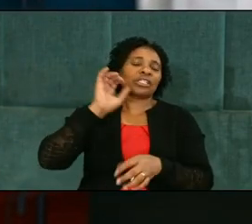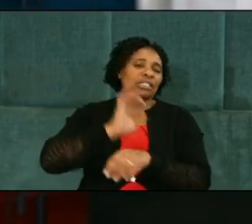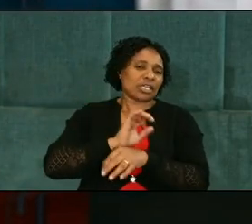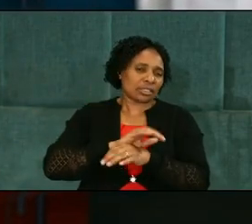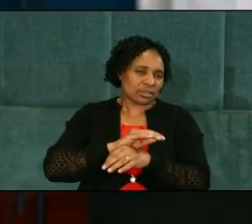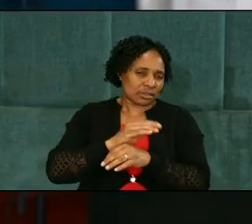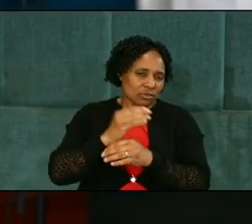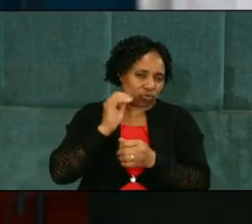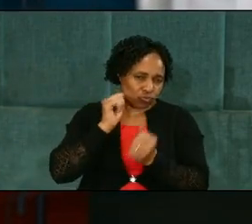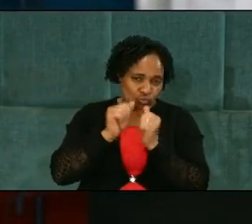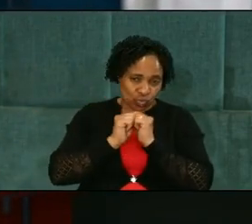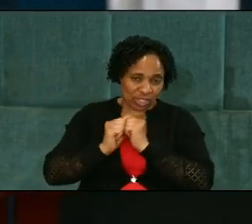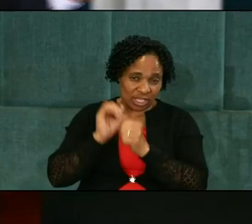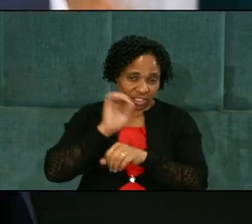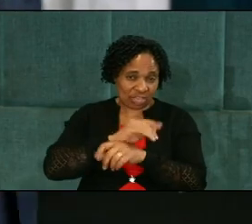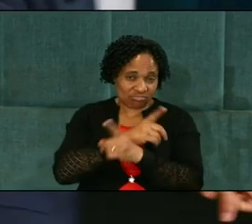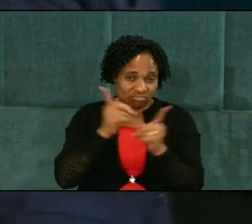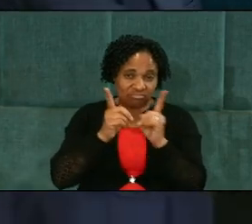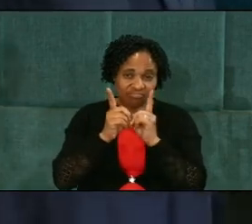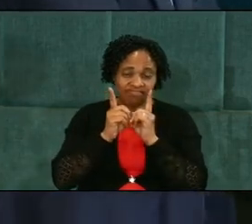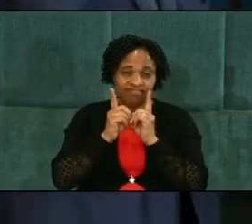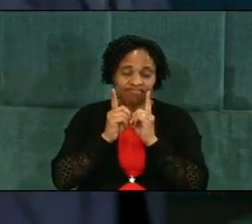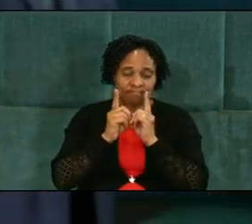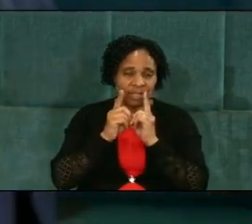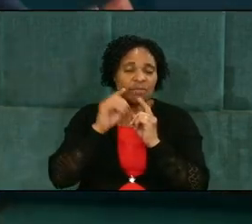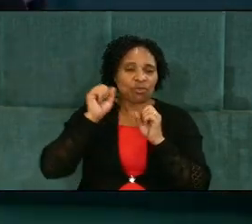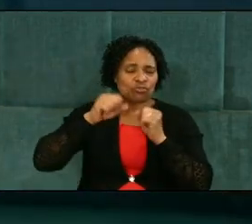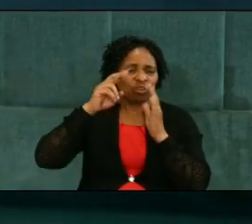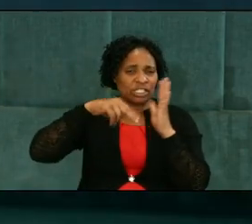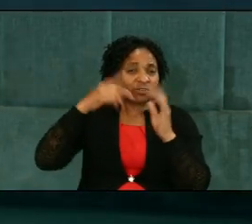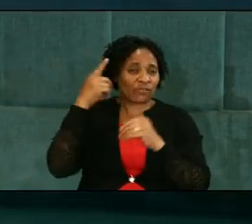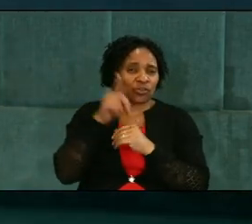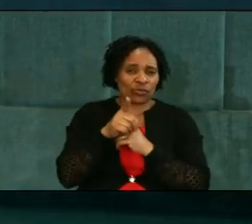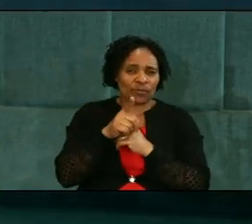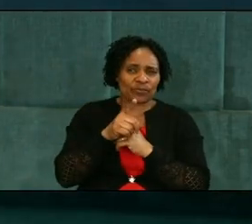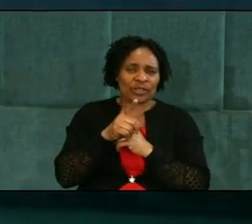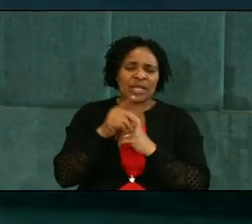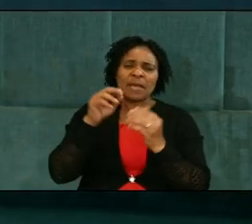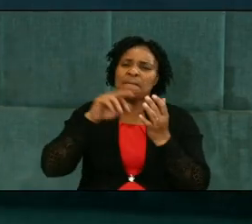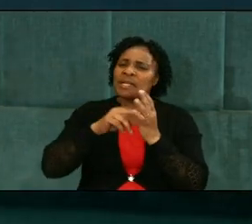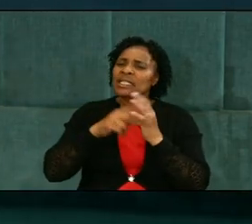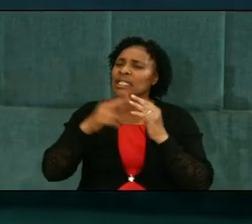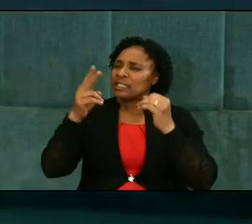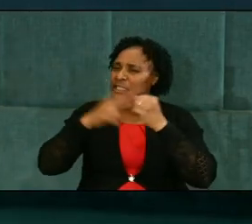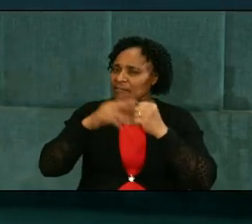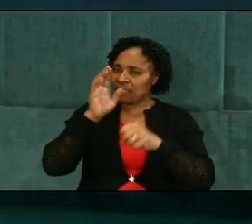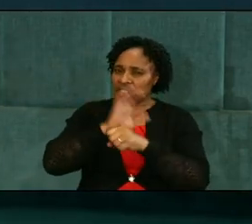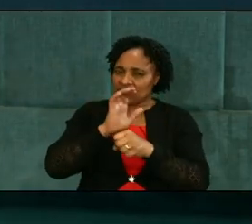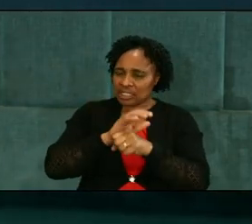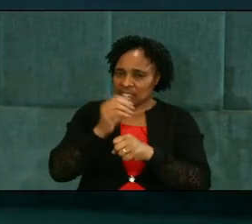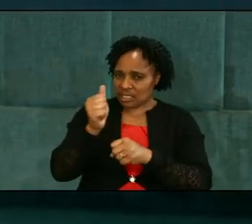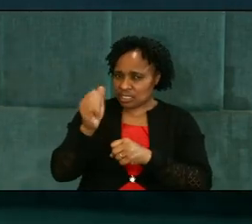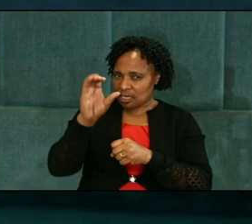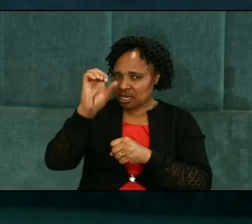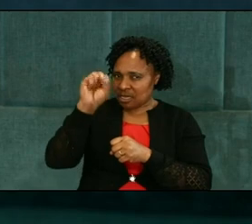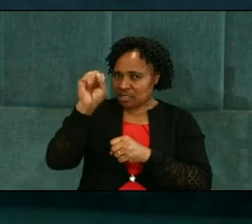church with me? So let me repeat that for you. So the seven churches in Asia Minor